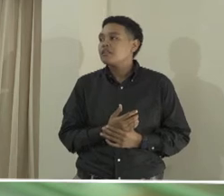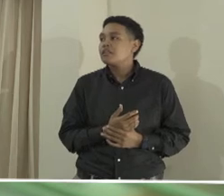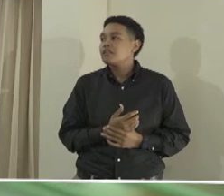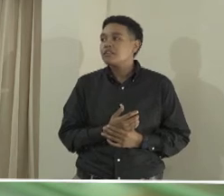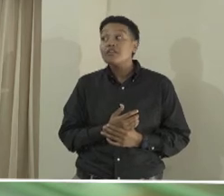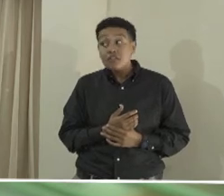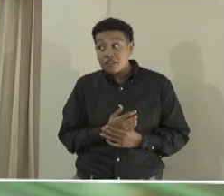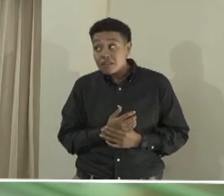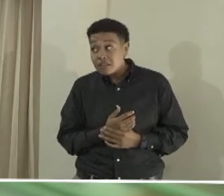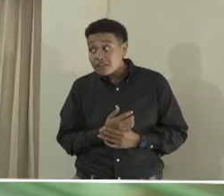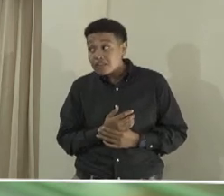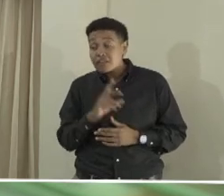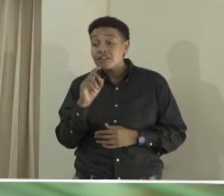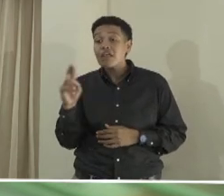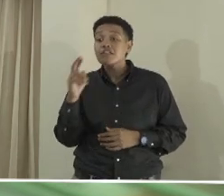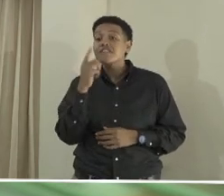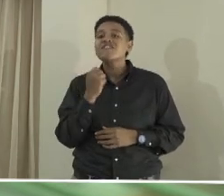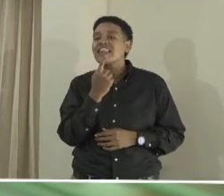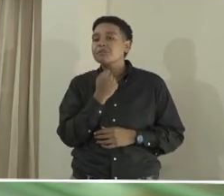Dr. Peter Phillips.